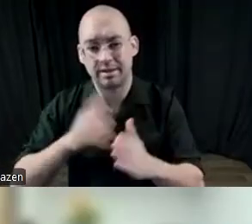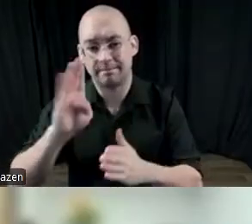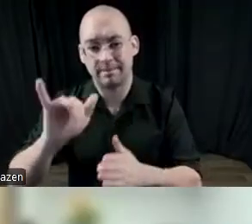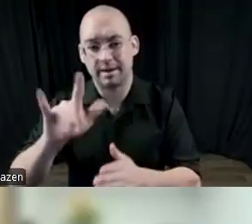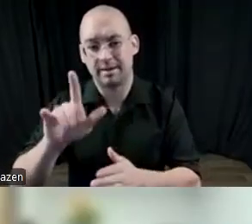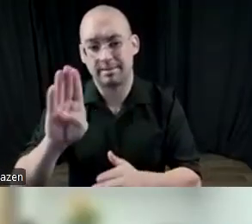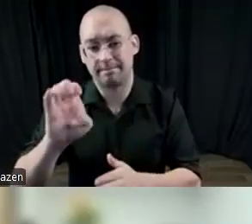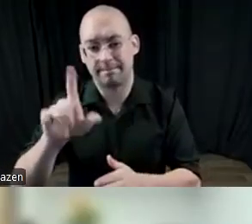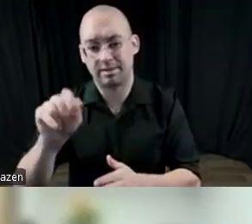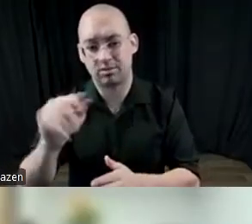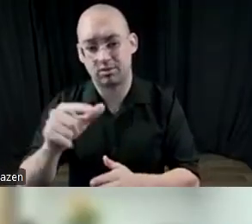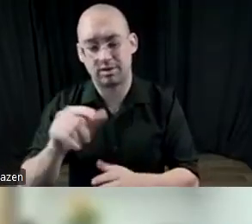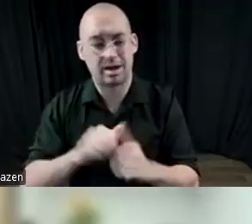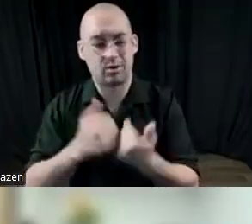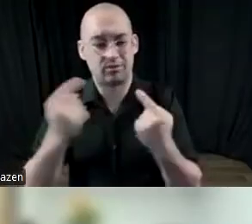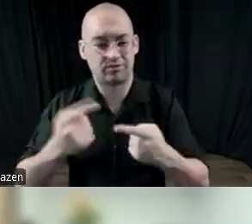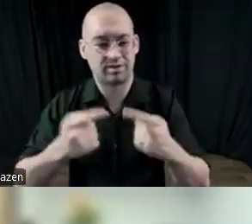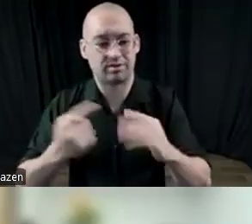loneliness.